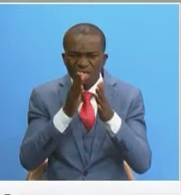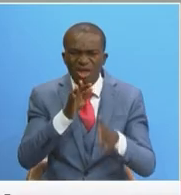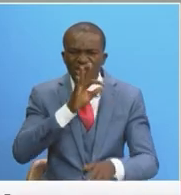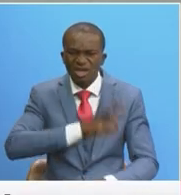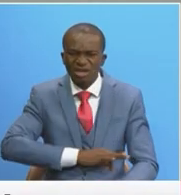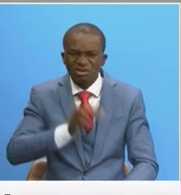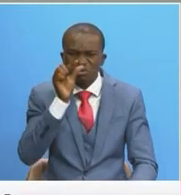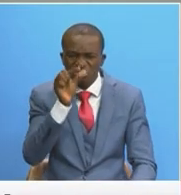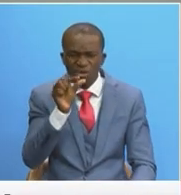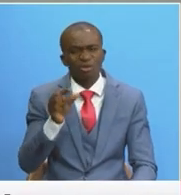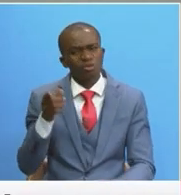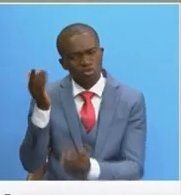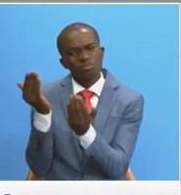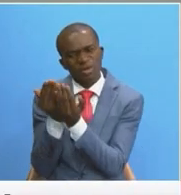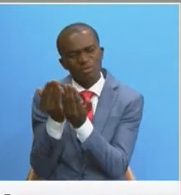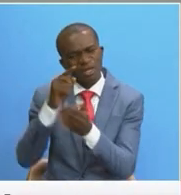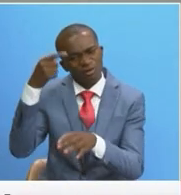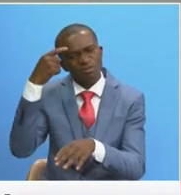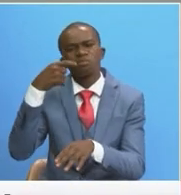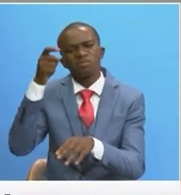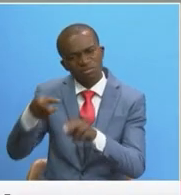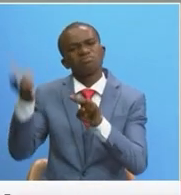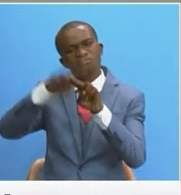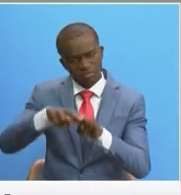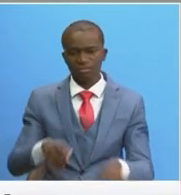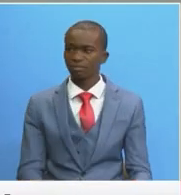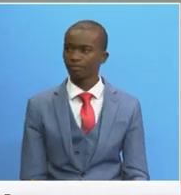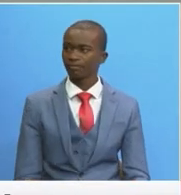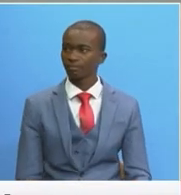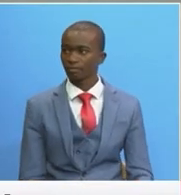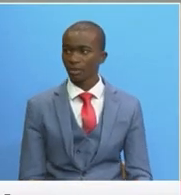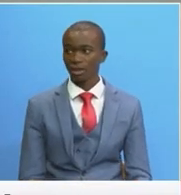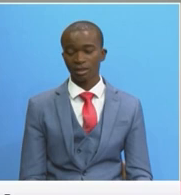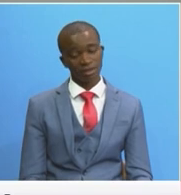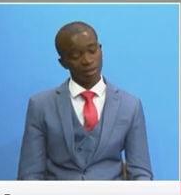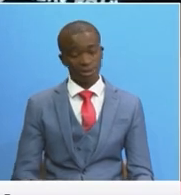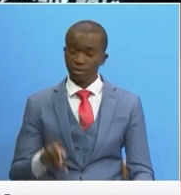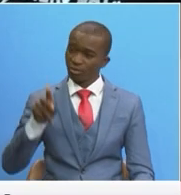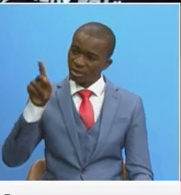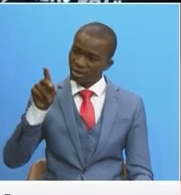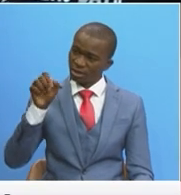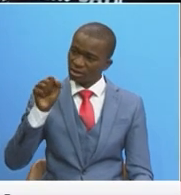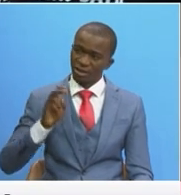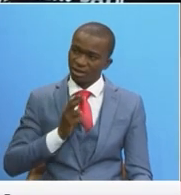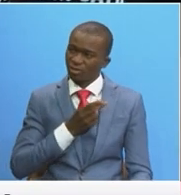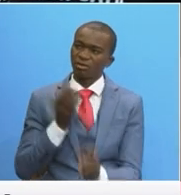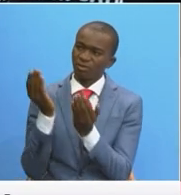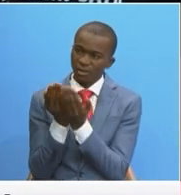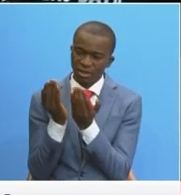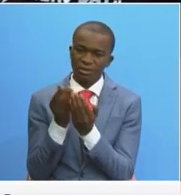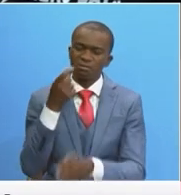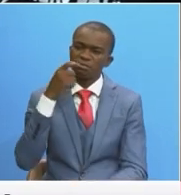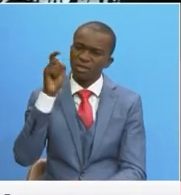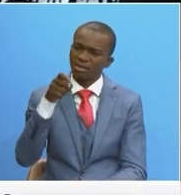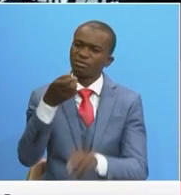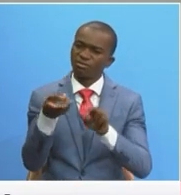our people who are exploited in the media and they're complaining, asking government if it could come on board. P.S. we request that even as you speak to media